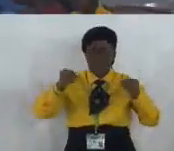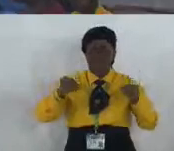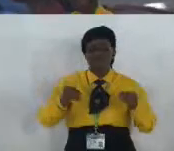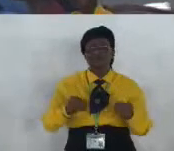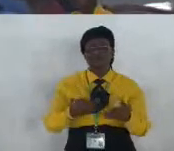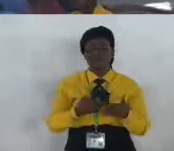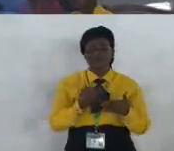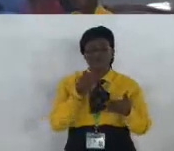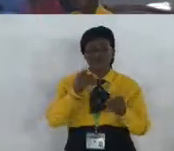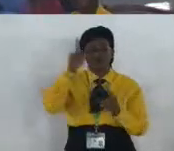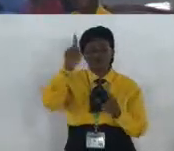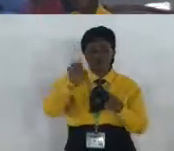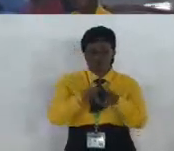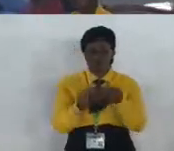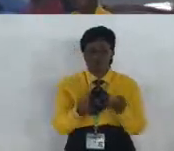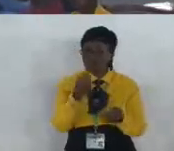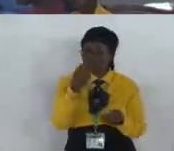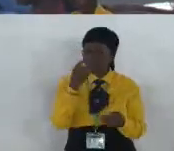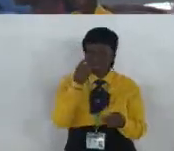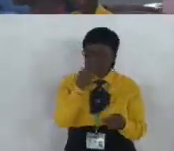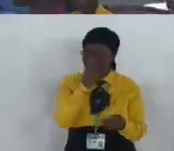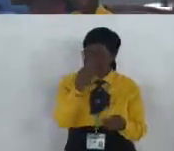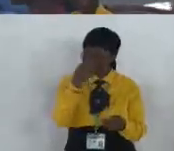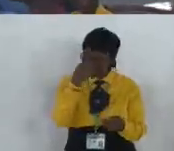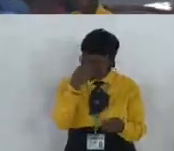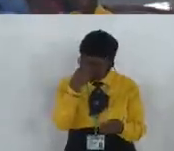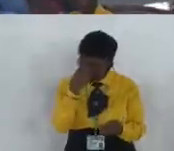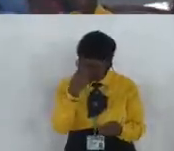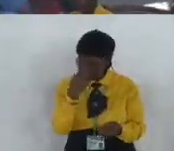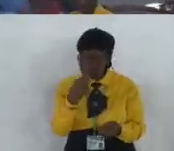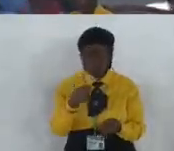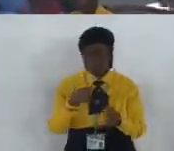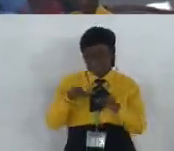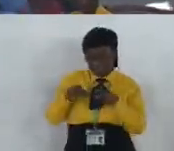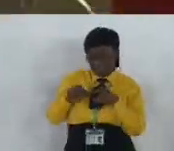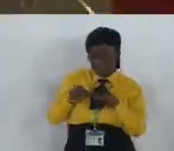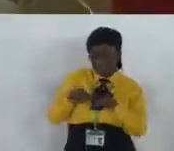You have opened blind eyes. You've made the lame to walk.